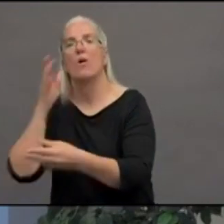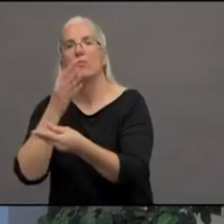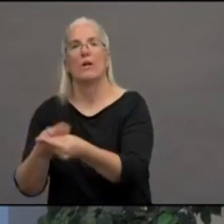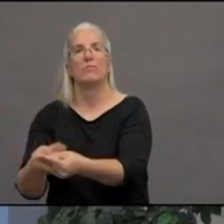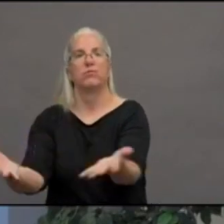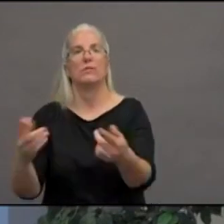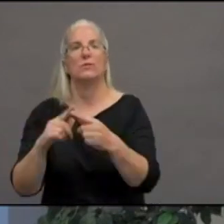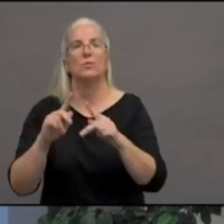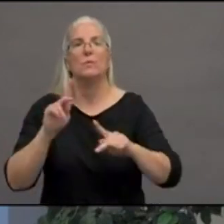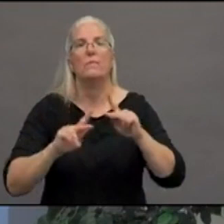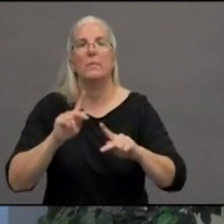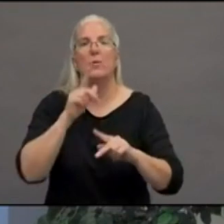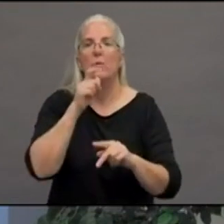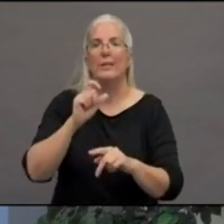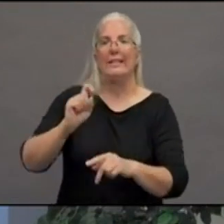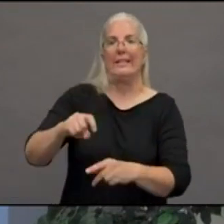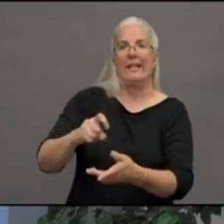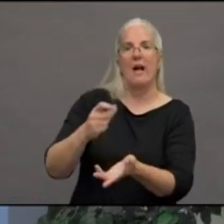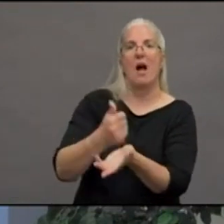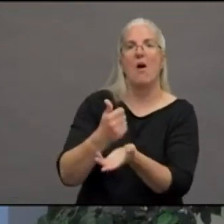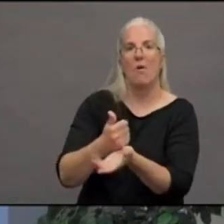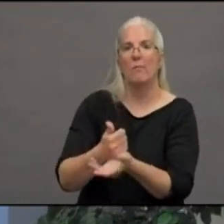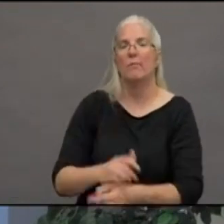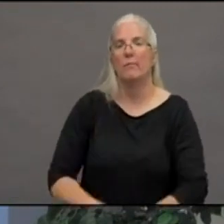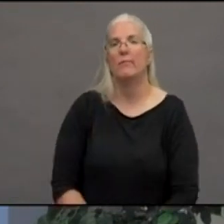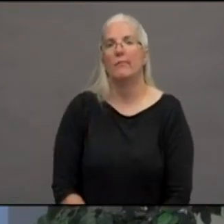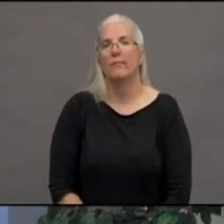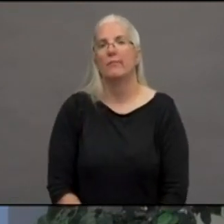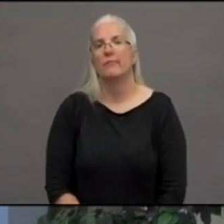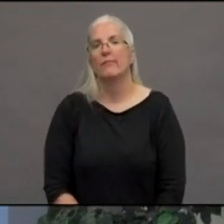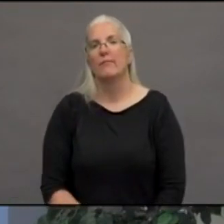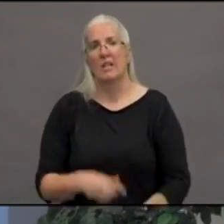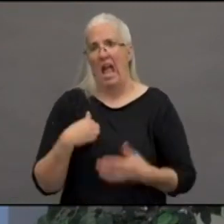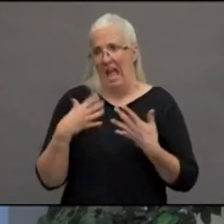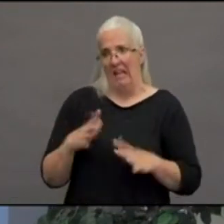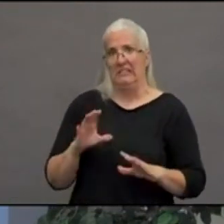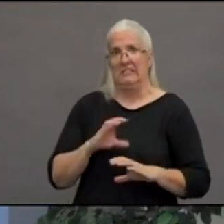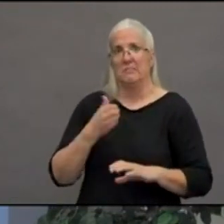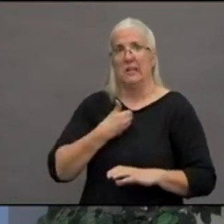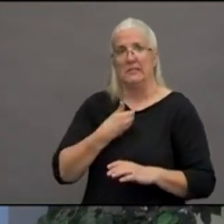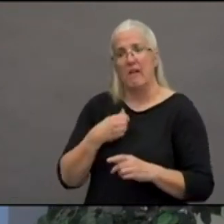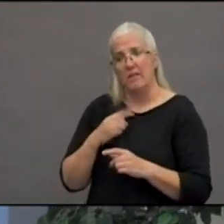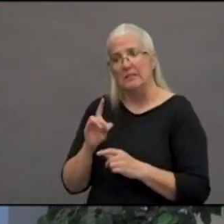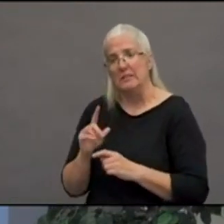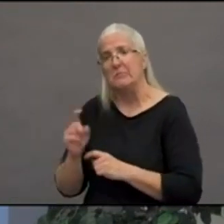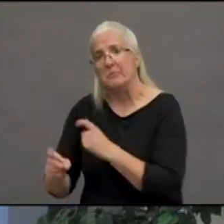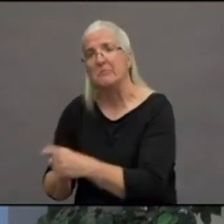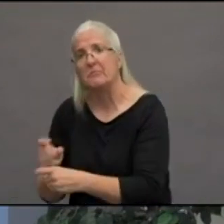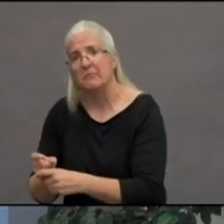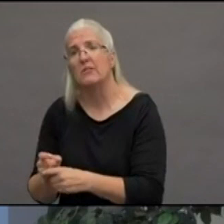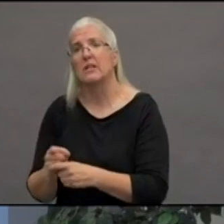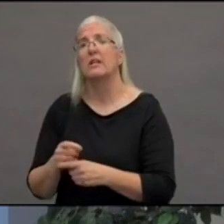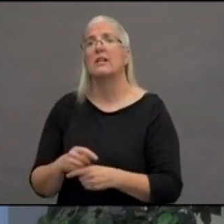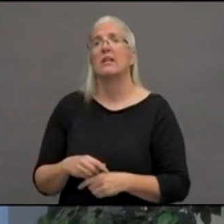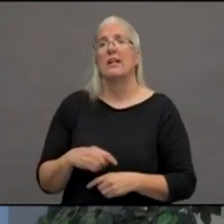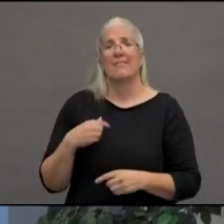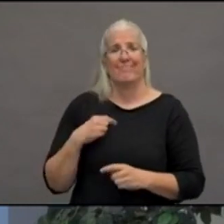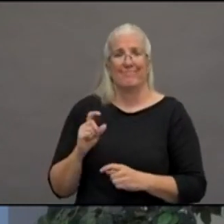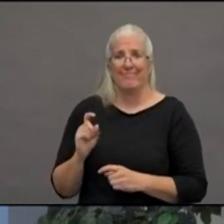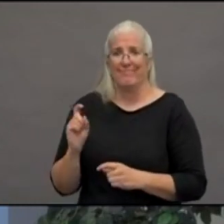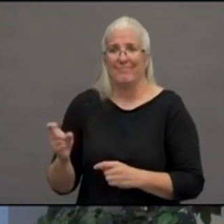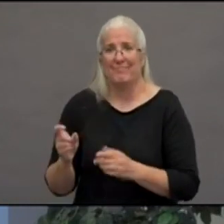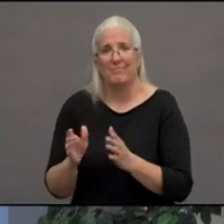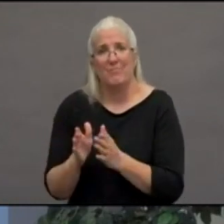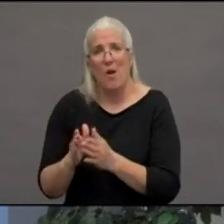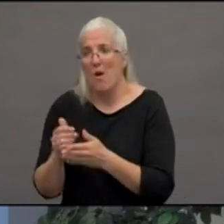towards families. I've done that myself, and I know that those dollars are going into my neighbor's pocket to help them buy